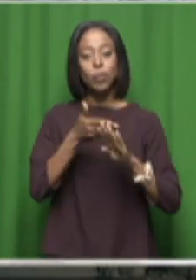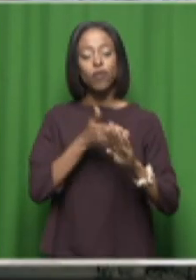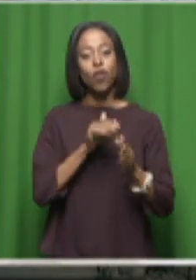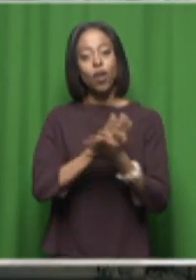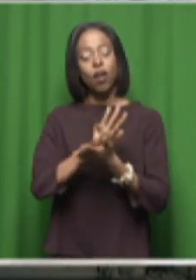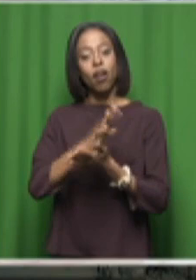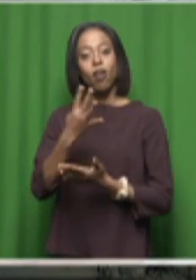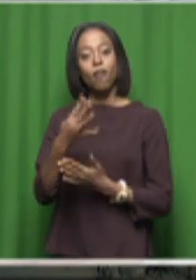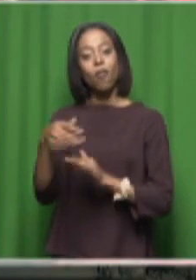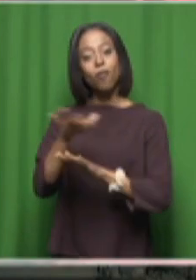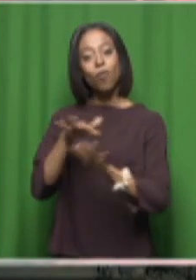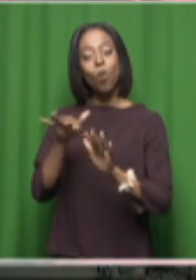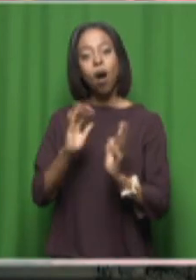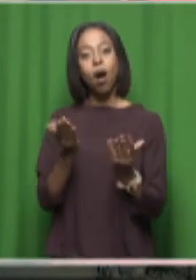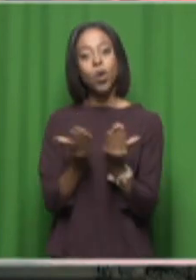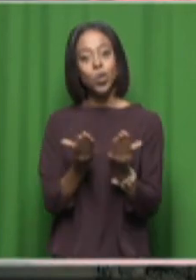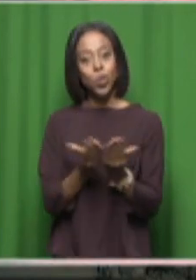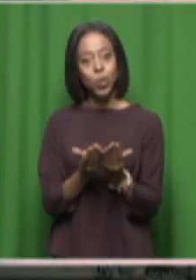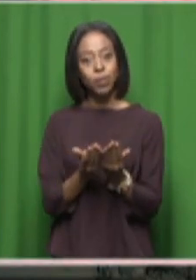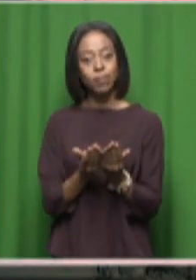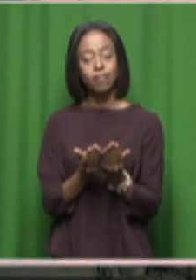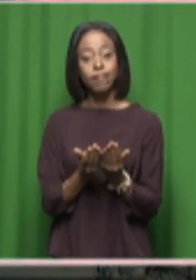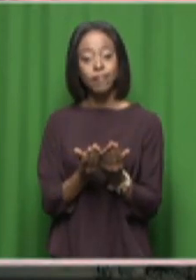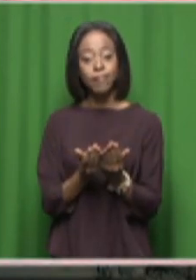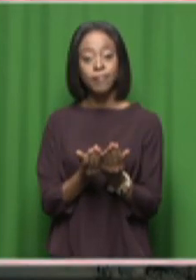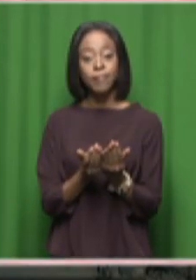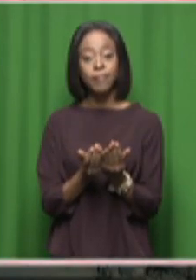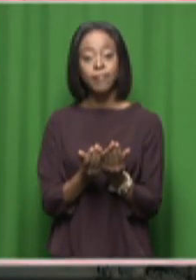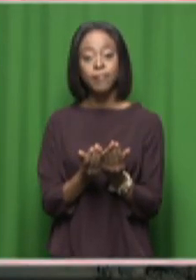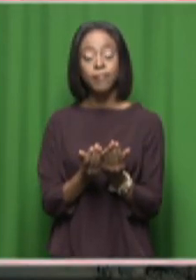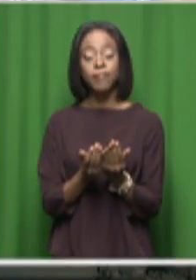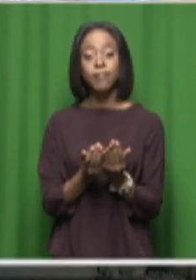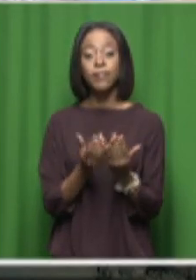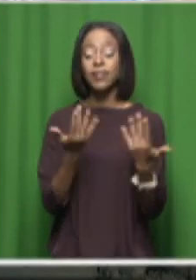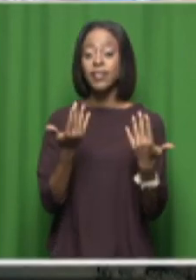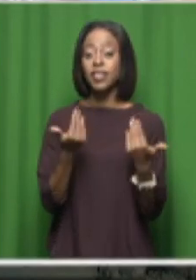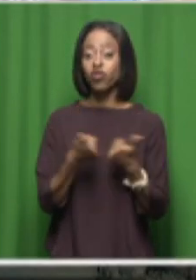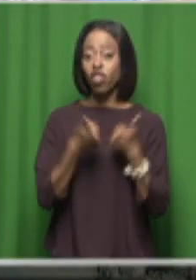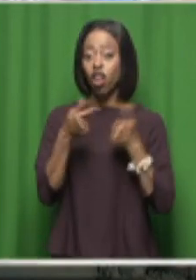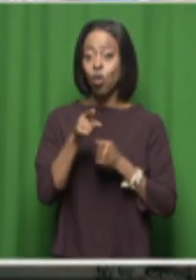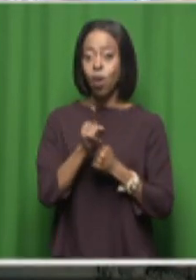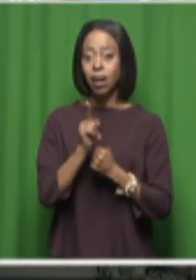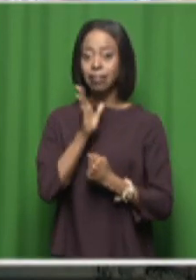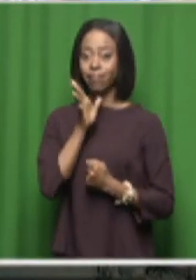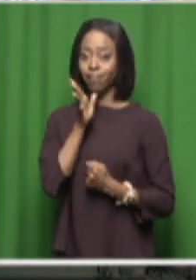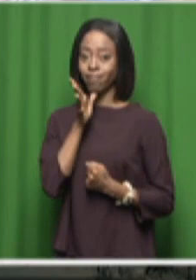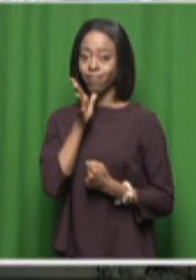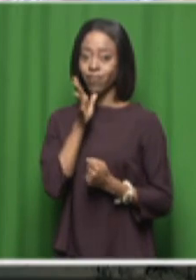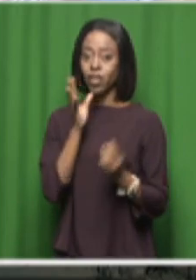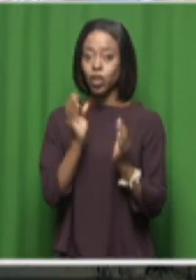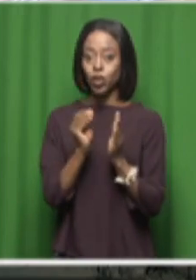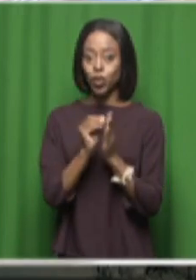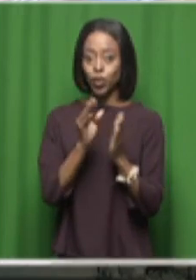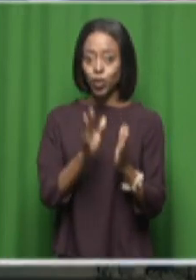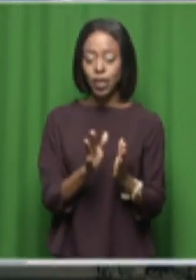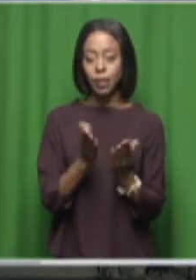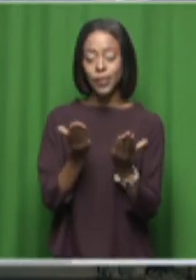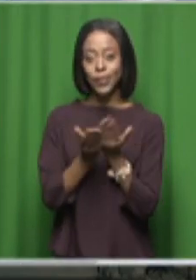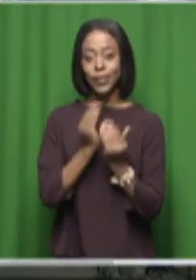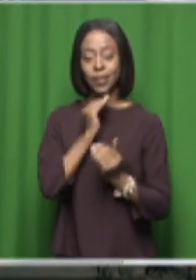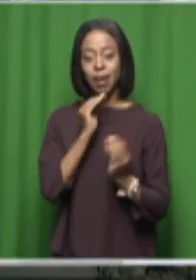pre-1994 situations in schools. And they range from overcrowding to lack of resources and infrastructure